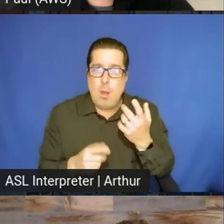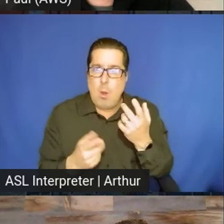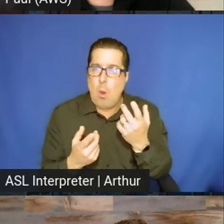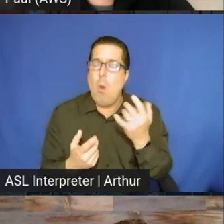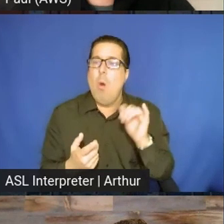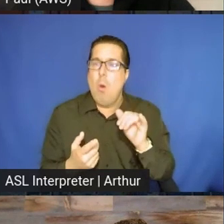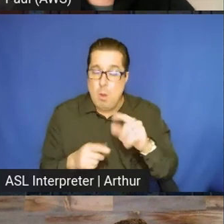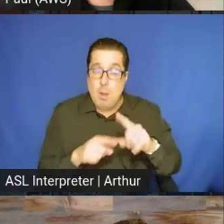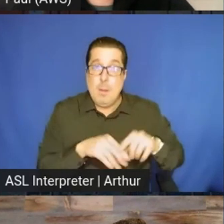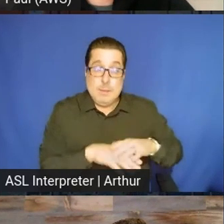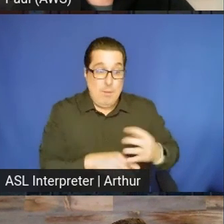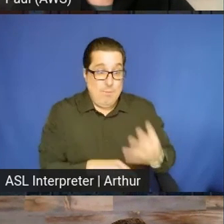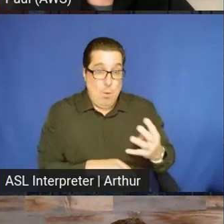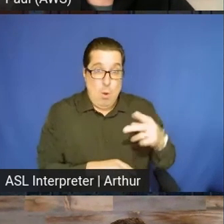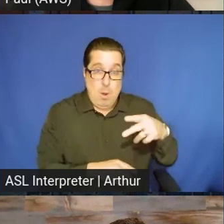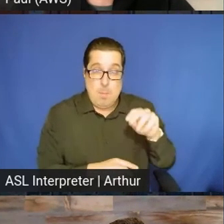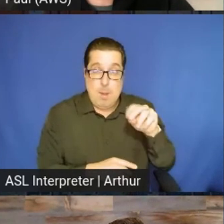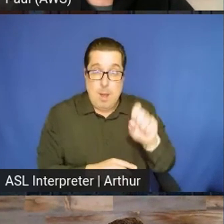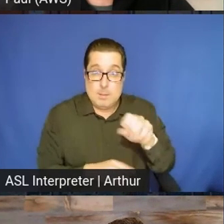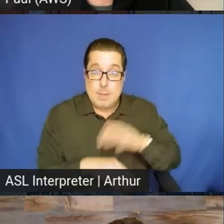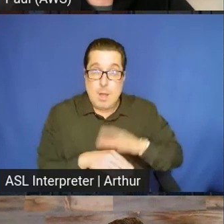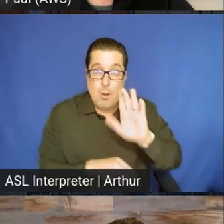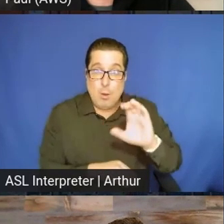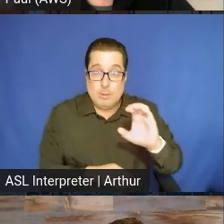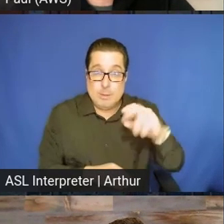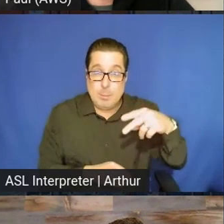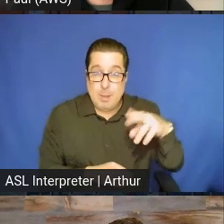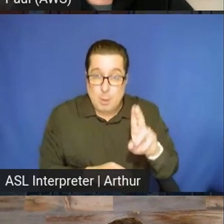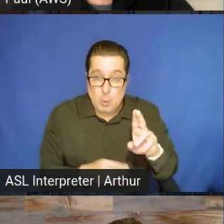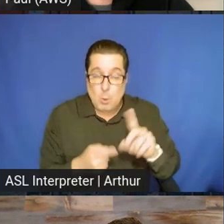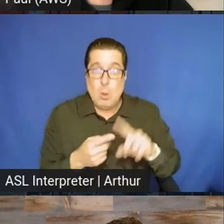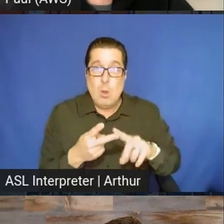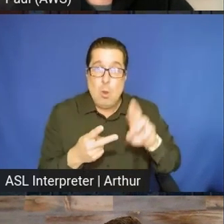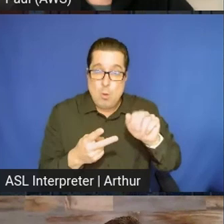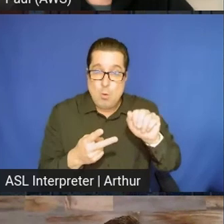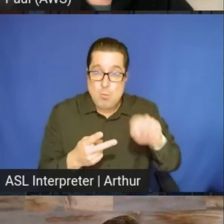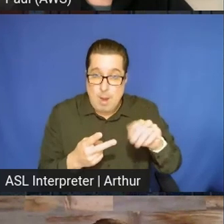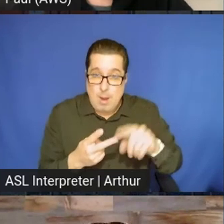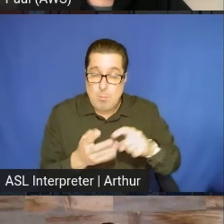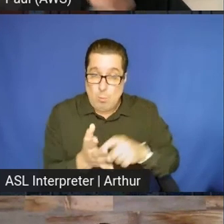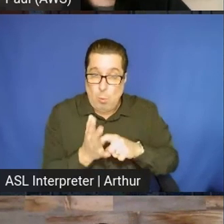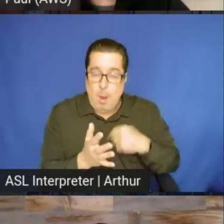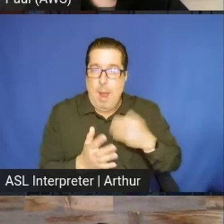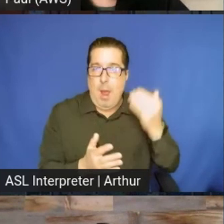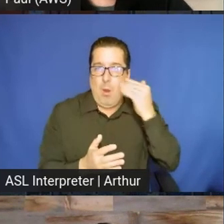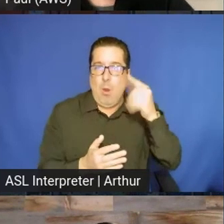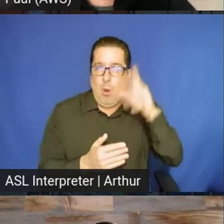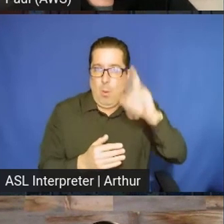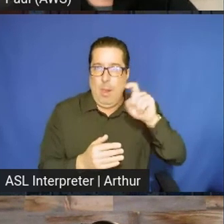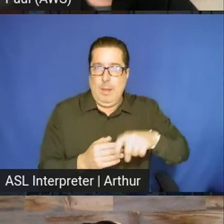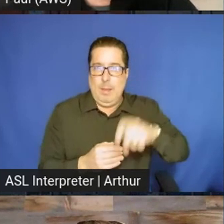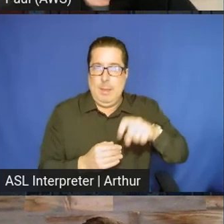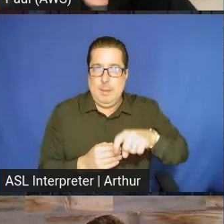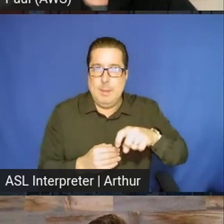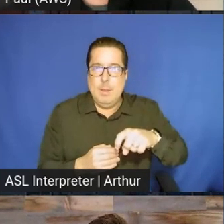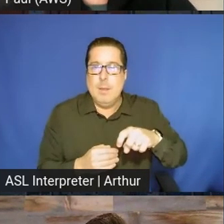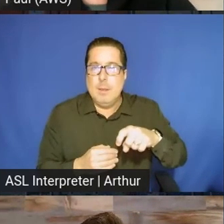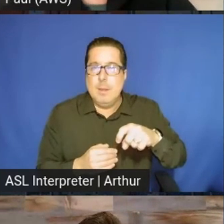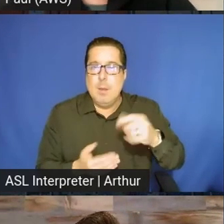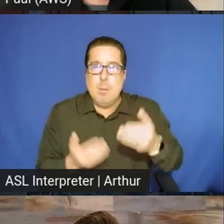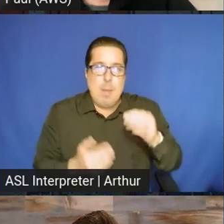4 pods, based on your CPU and RAM requirements, I know that you're going to need, maybe this is an